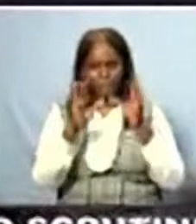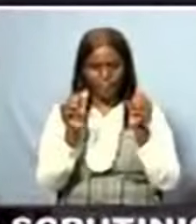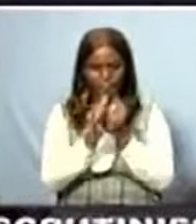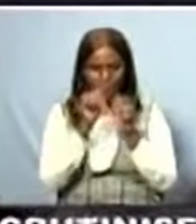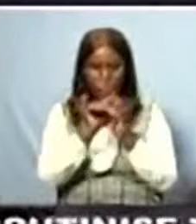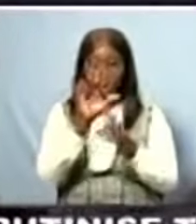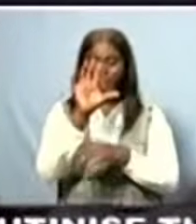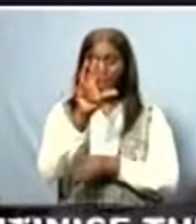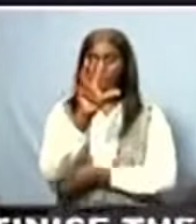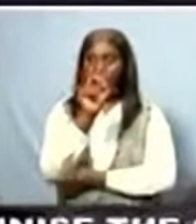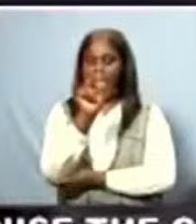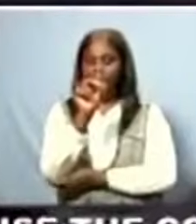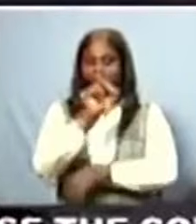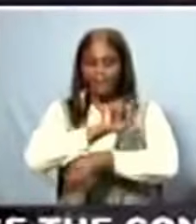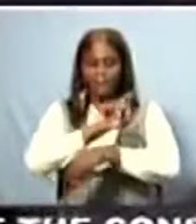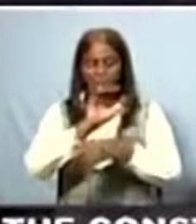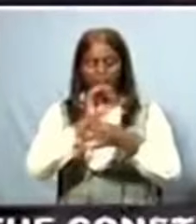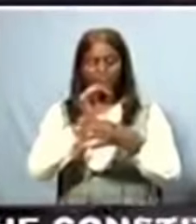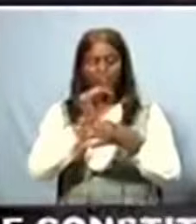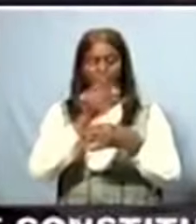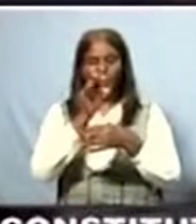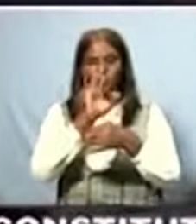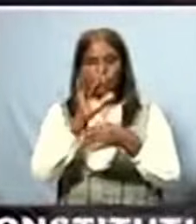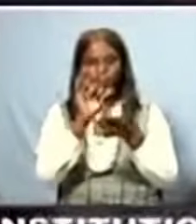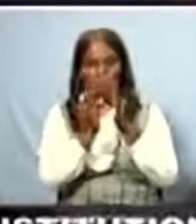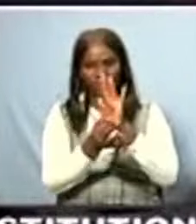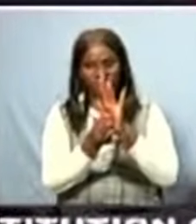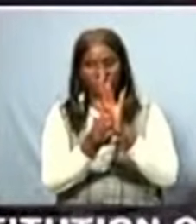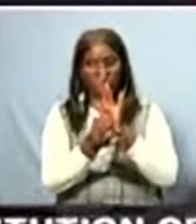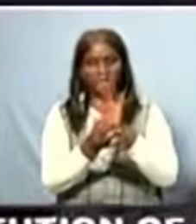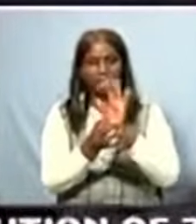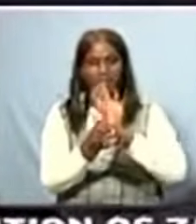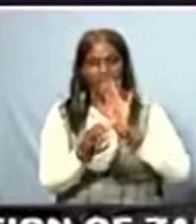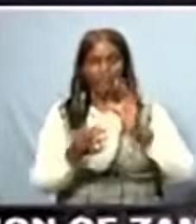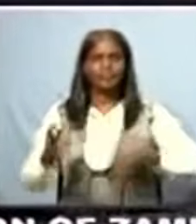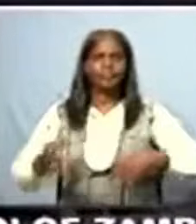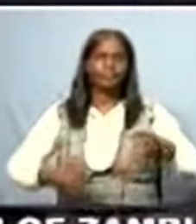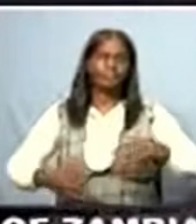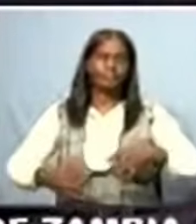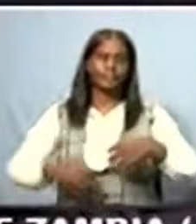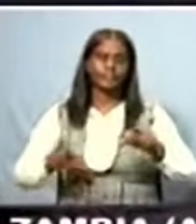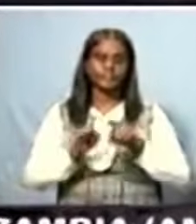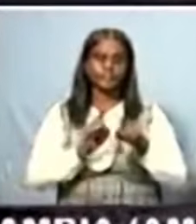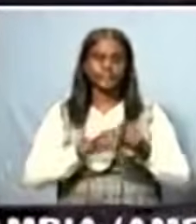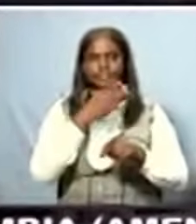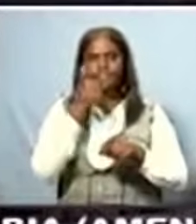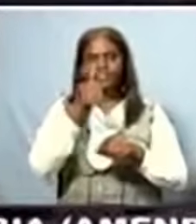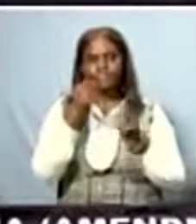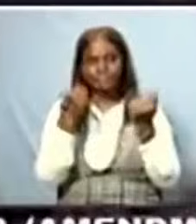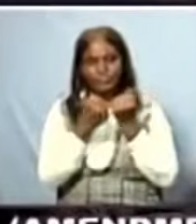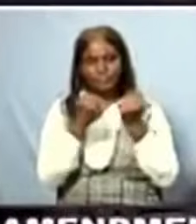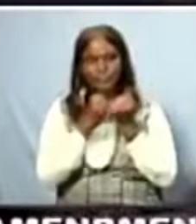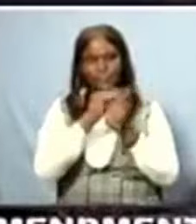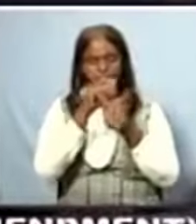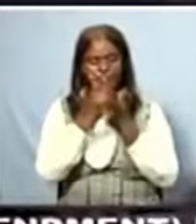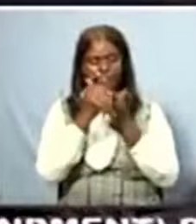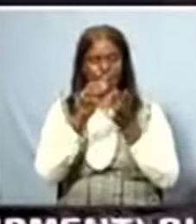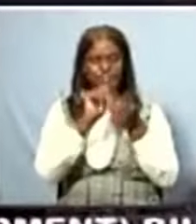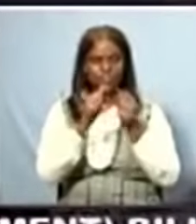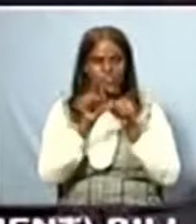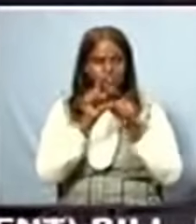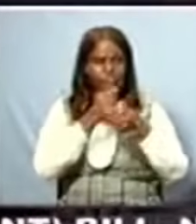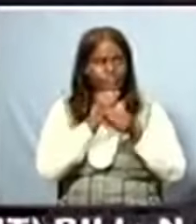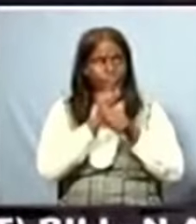30 days of the filing of the petition. The Commission supports the amendments as it aims to